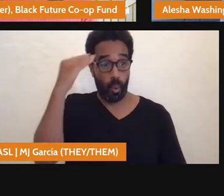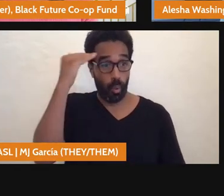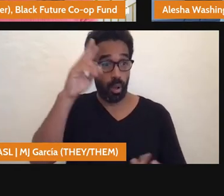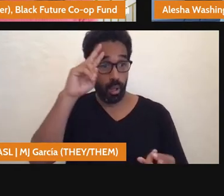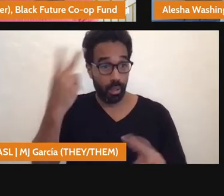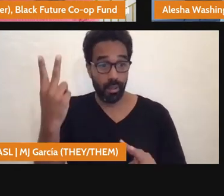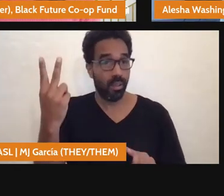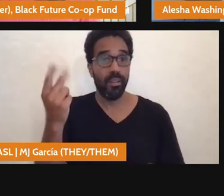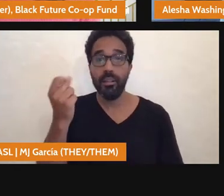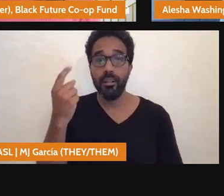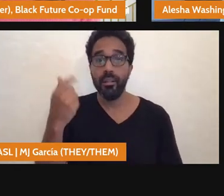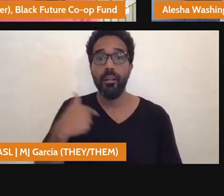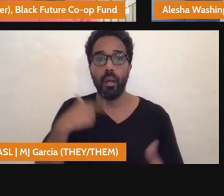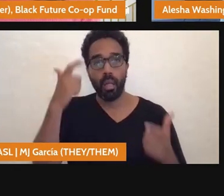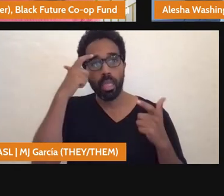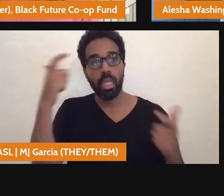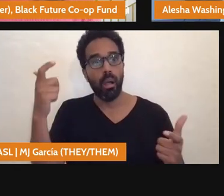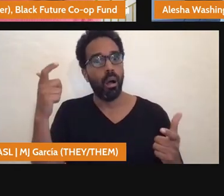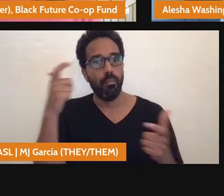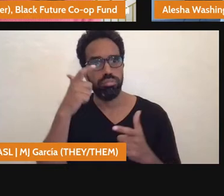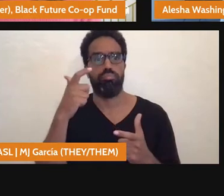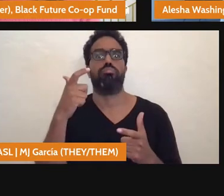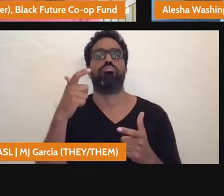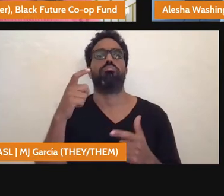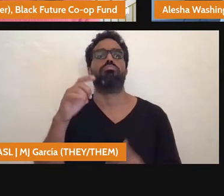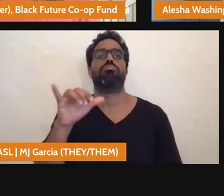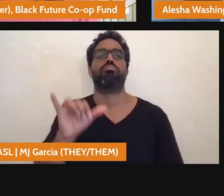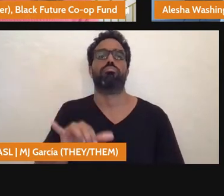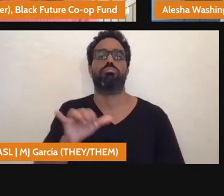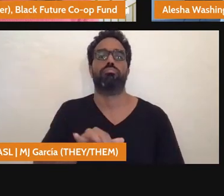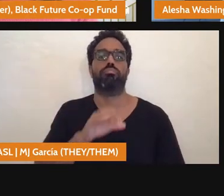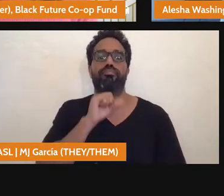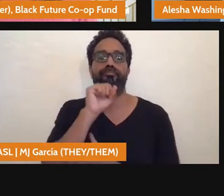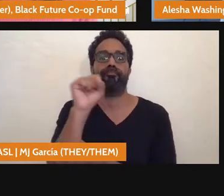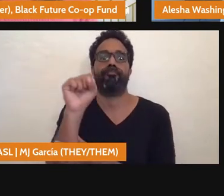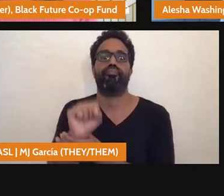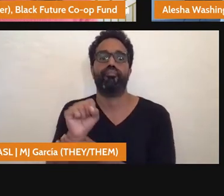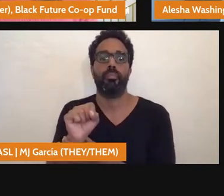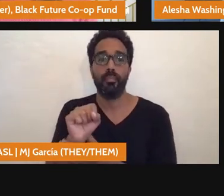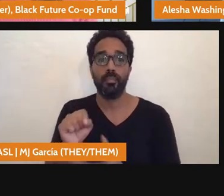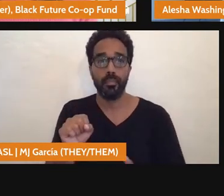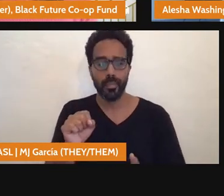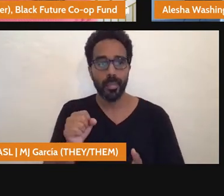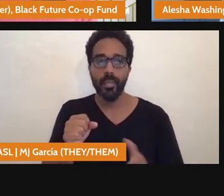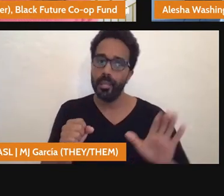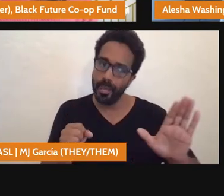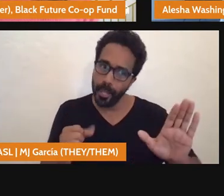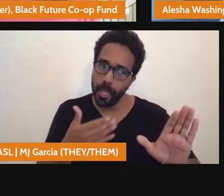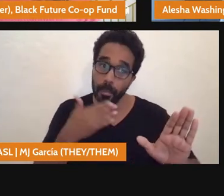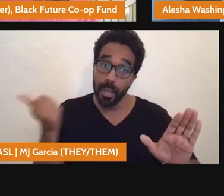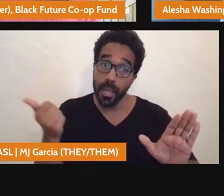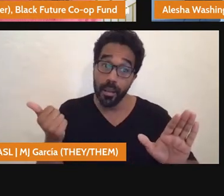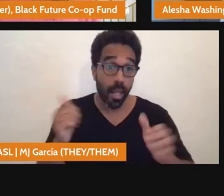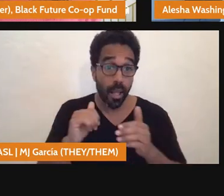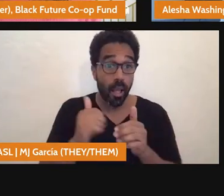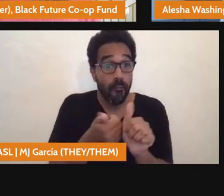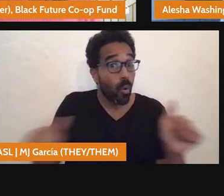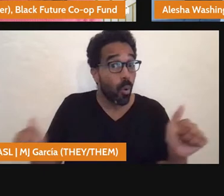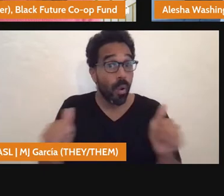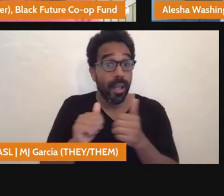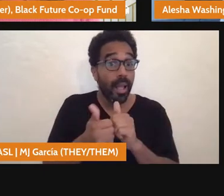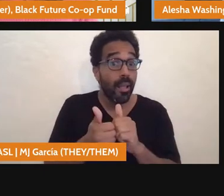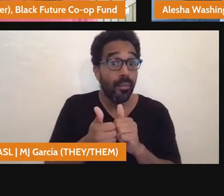It was a really humbling moment, but going into these questions with curiosity instead of